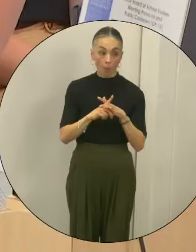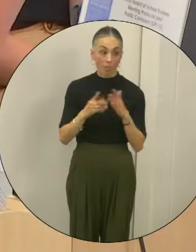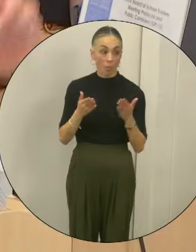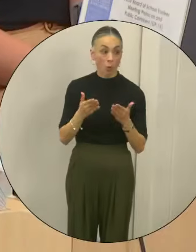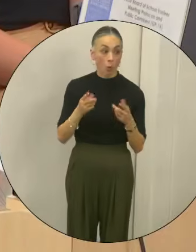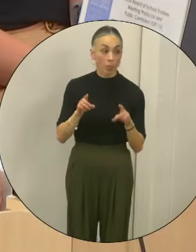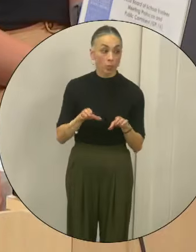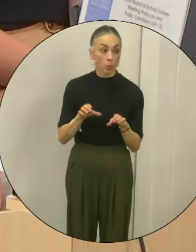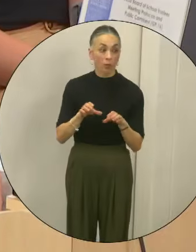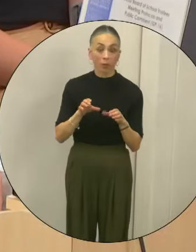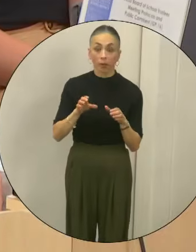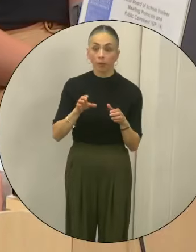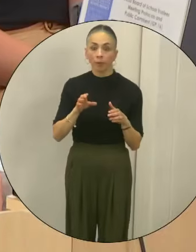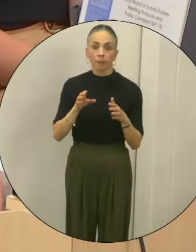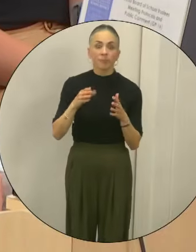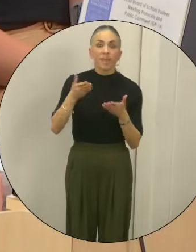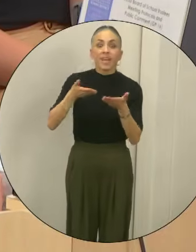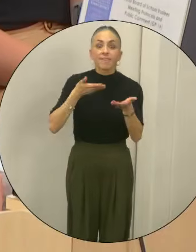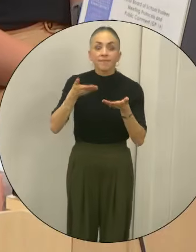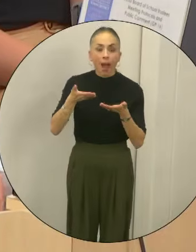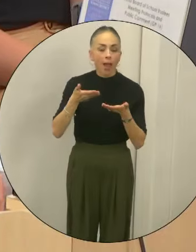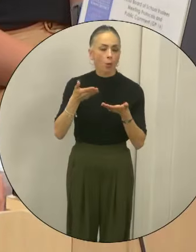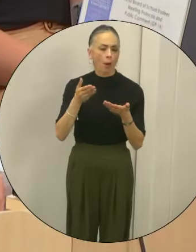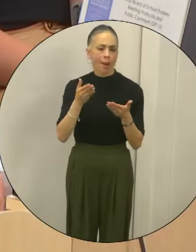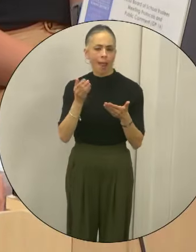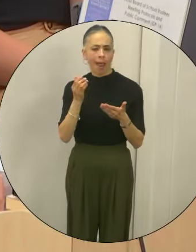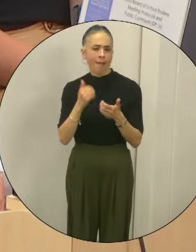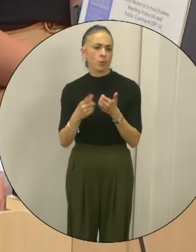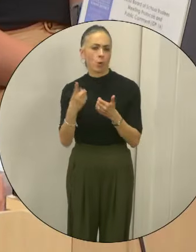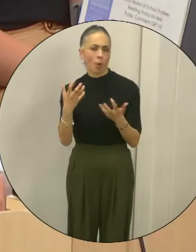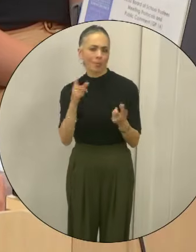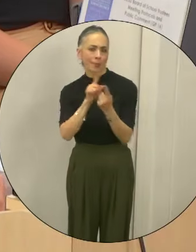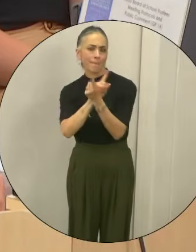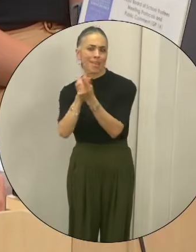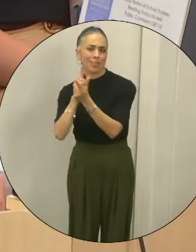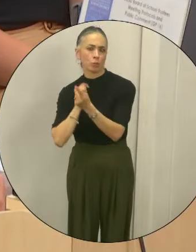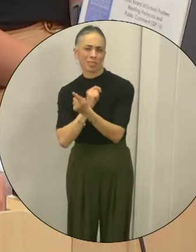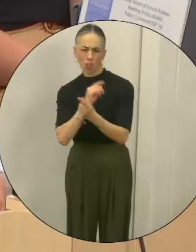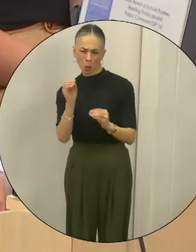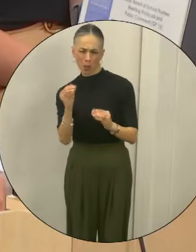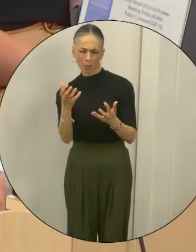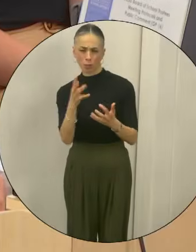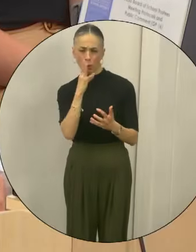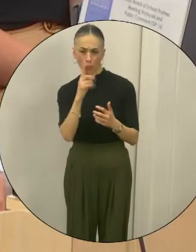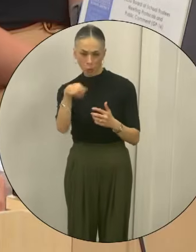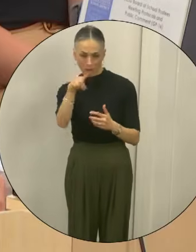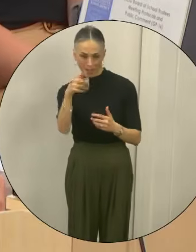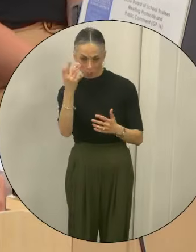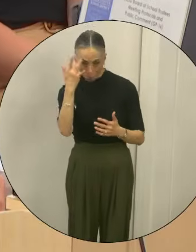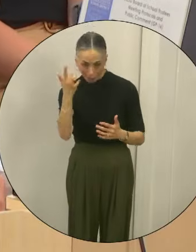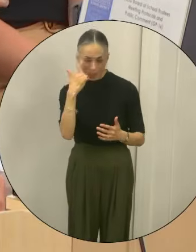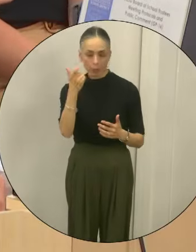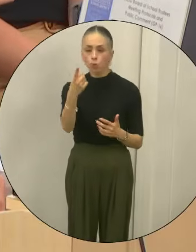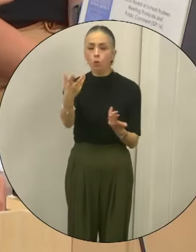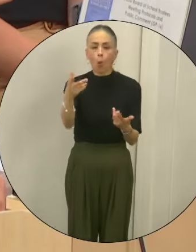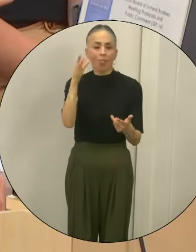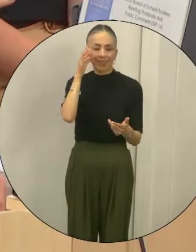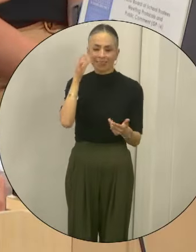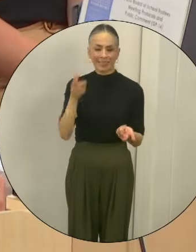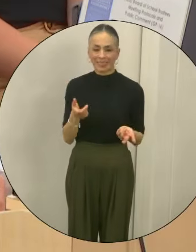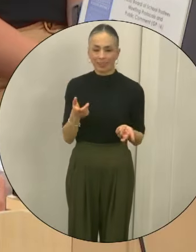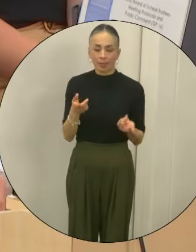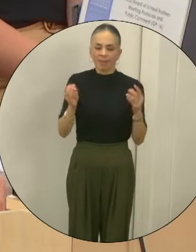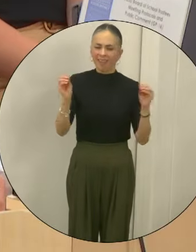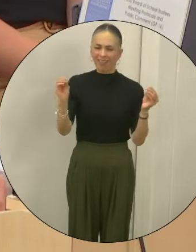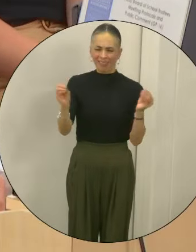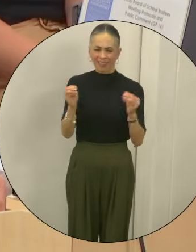do the, invite where everybody wants to meet the trustee? Nobody wants to talk to you guys. You know why? Because you don't listen. Nothing